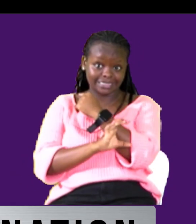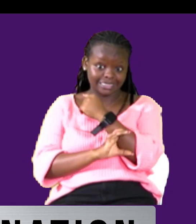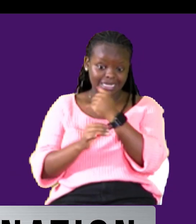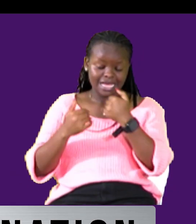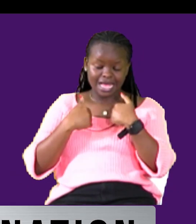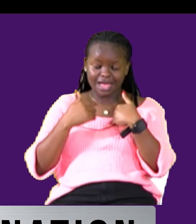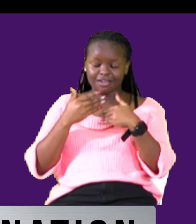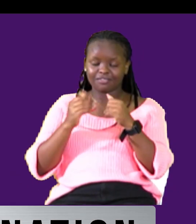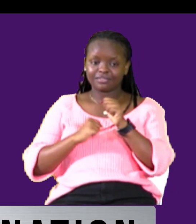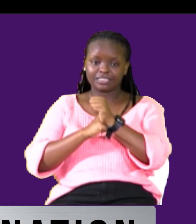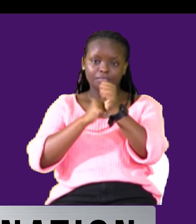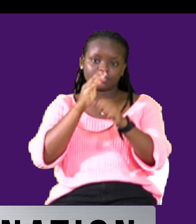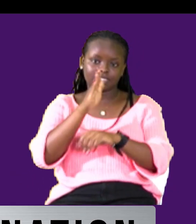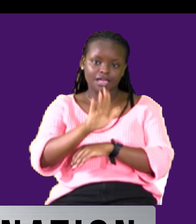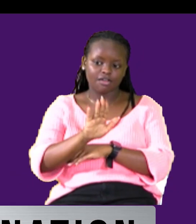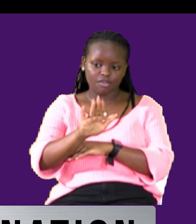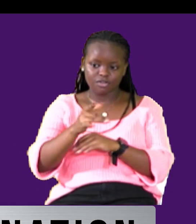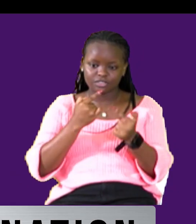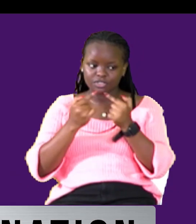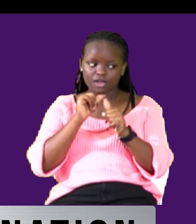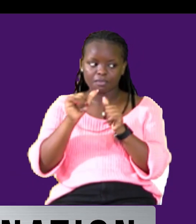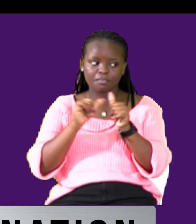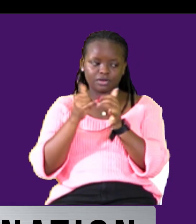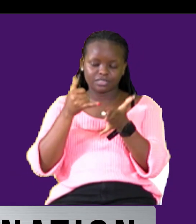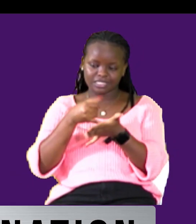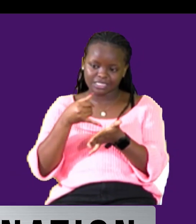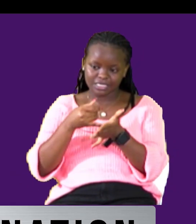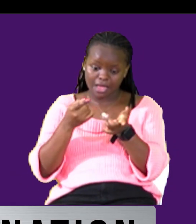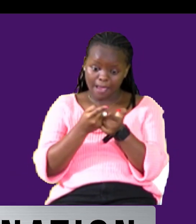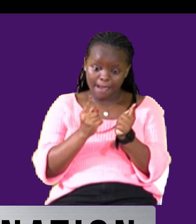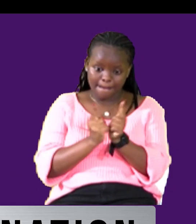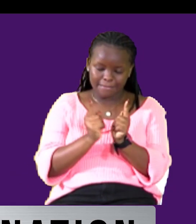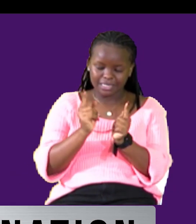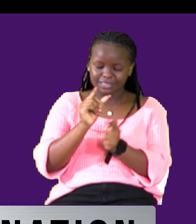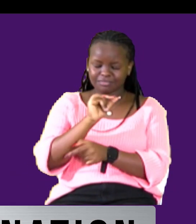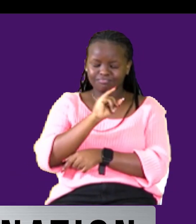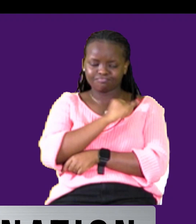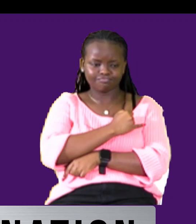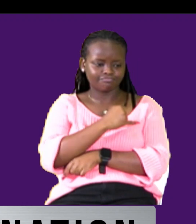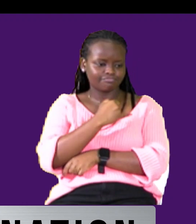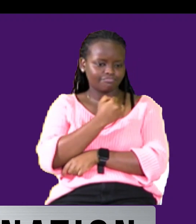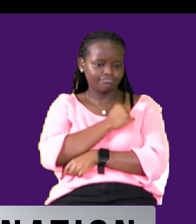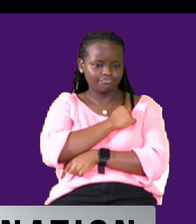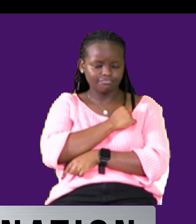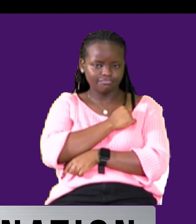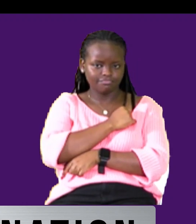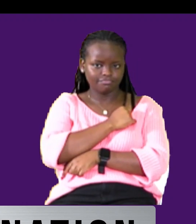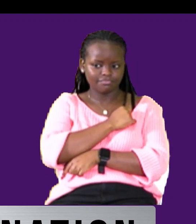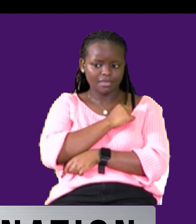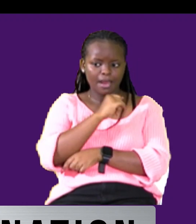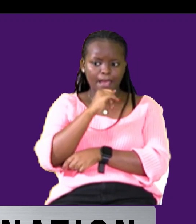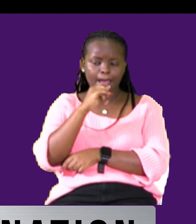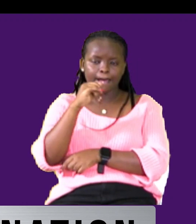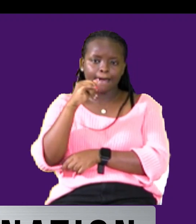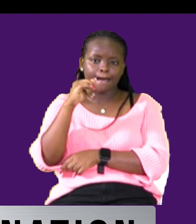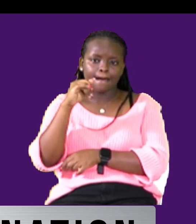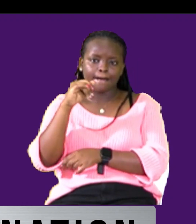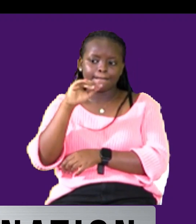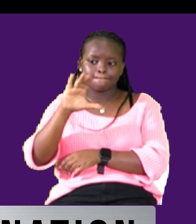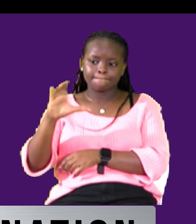about that. Yeah. But Jeffrey. Yes. Mount Kenya